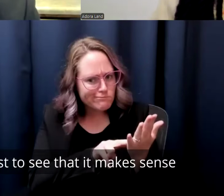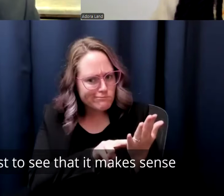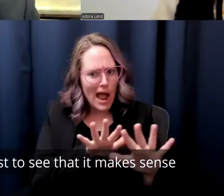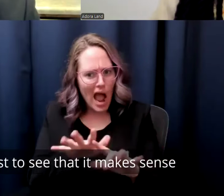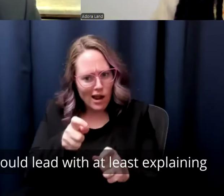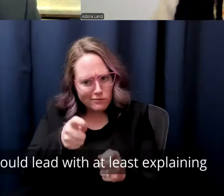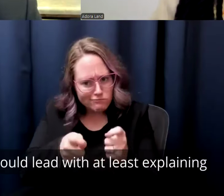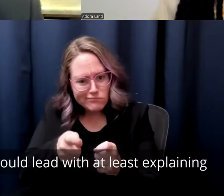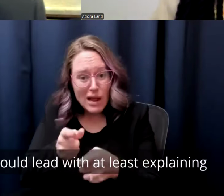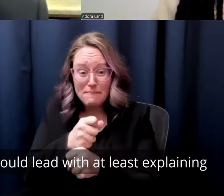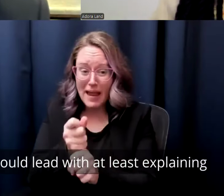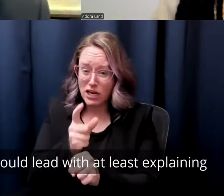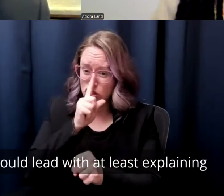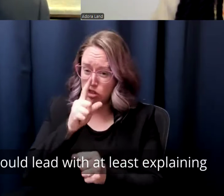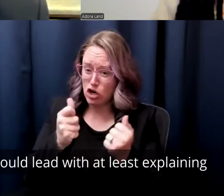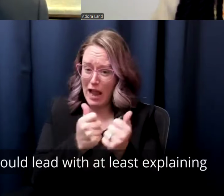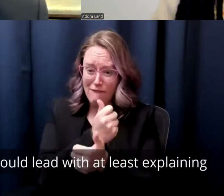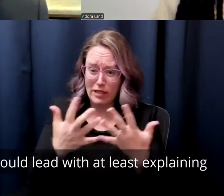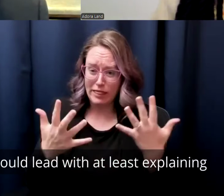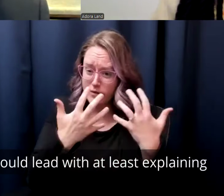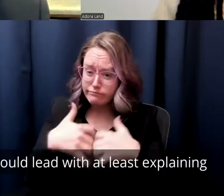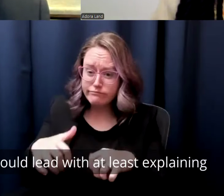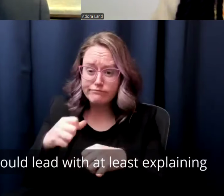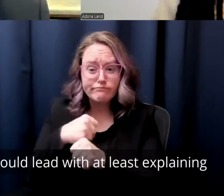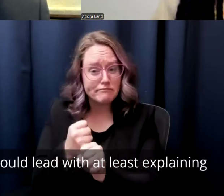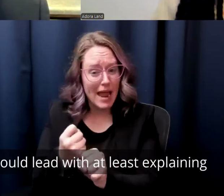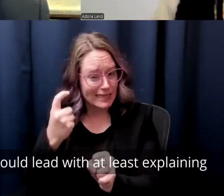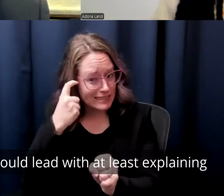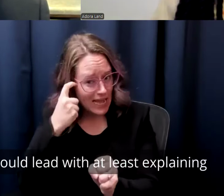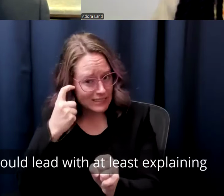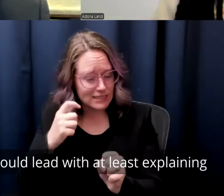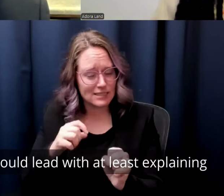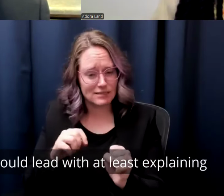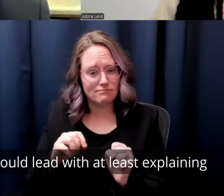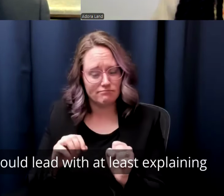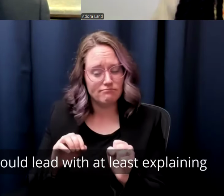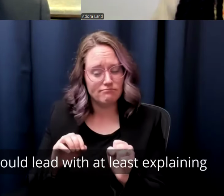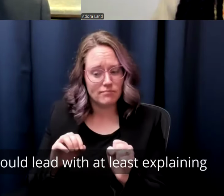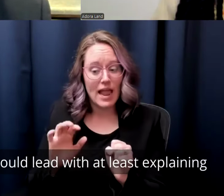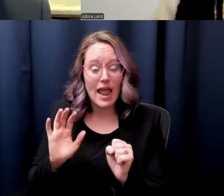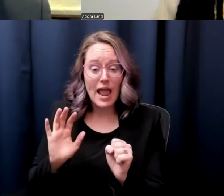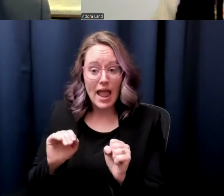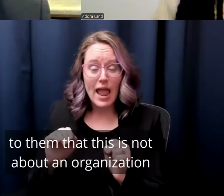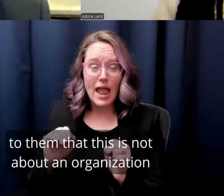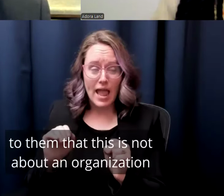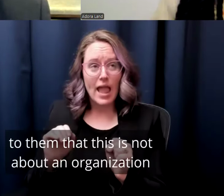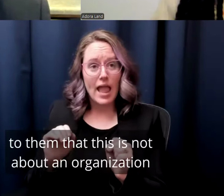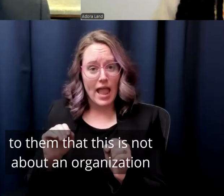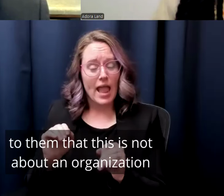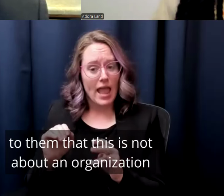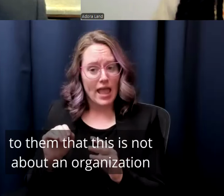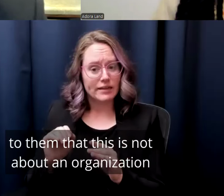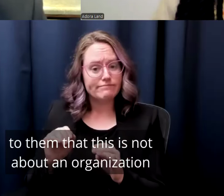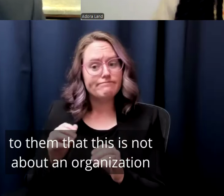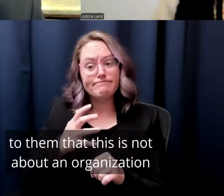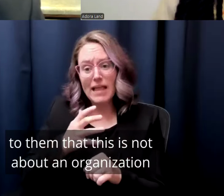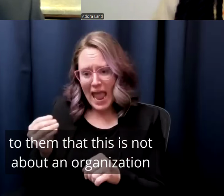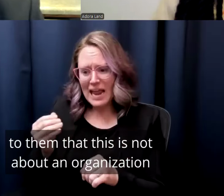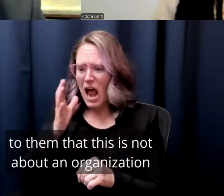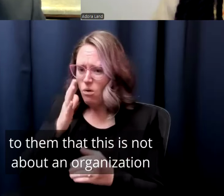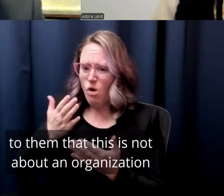makes sense. And I would lead with at least explaining to them that this is